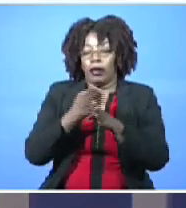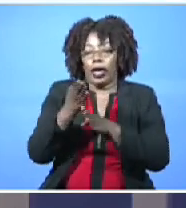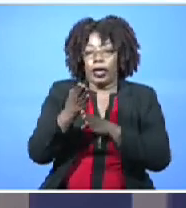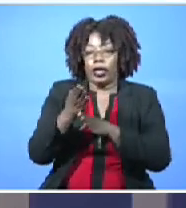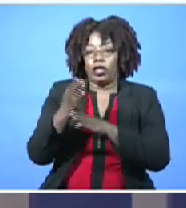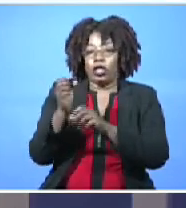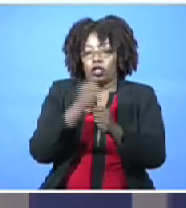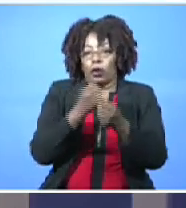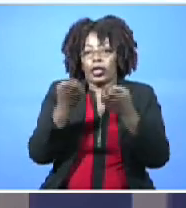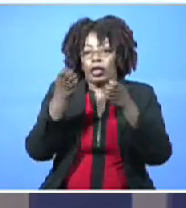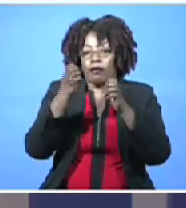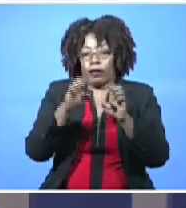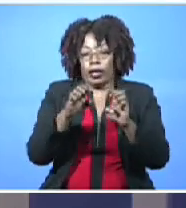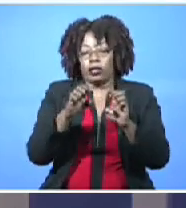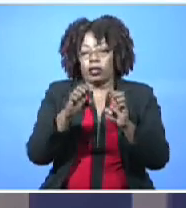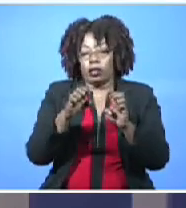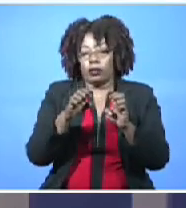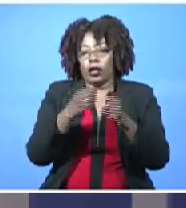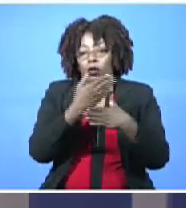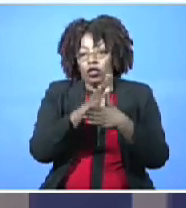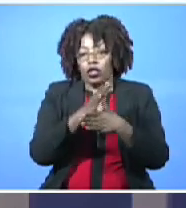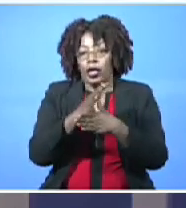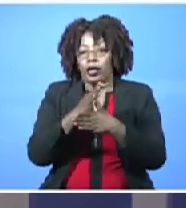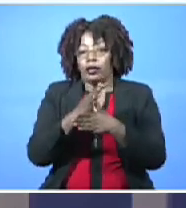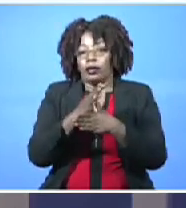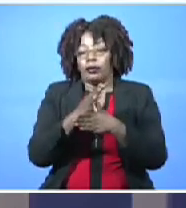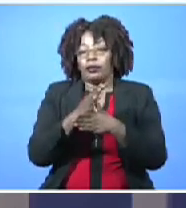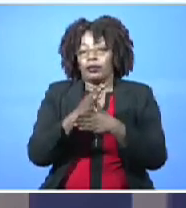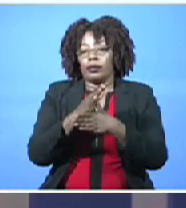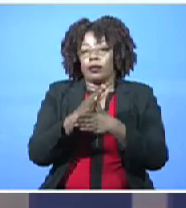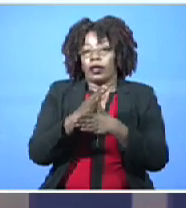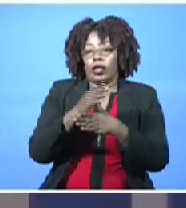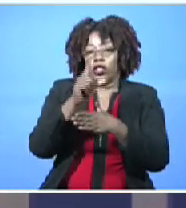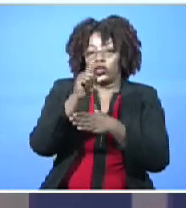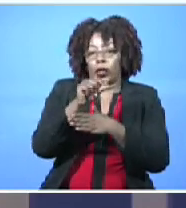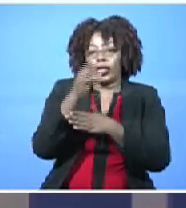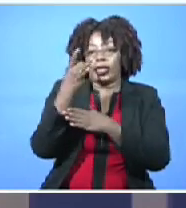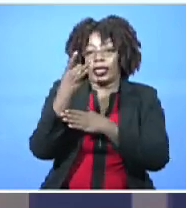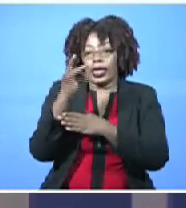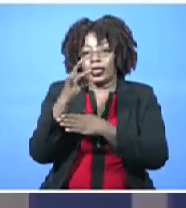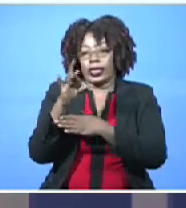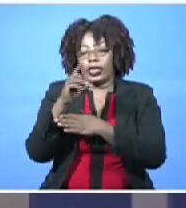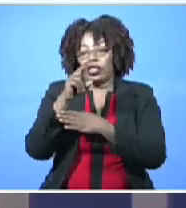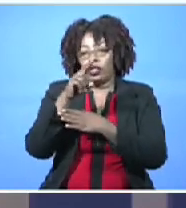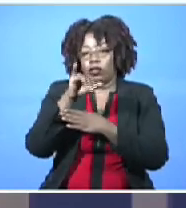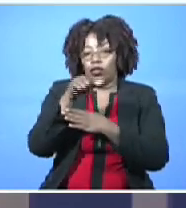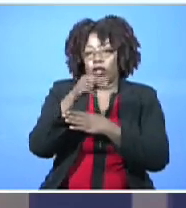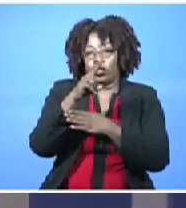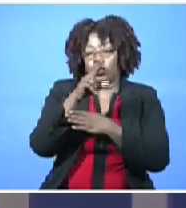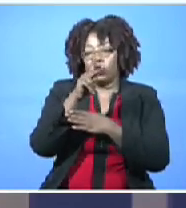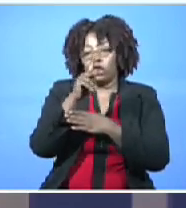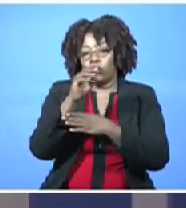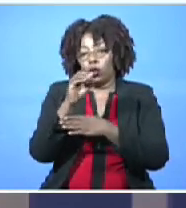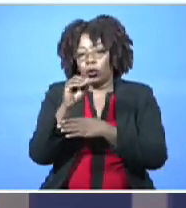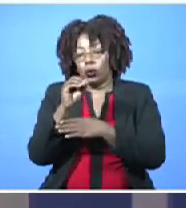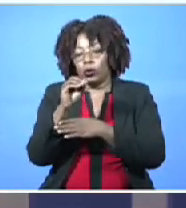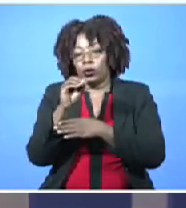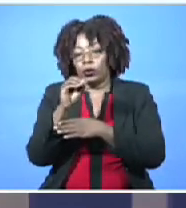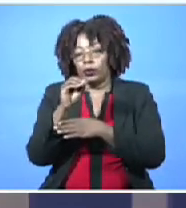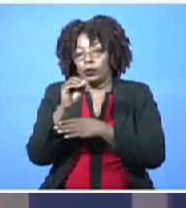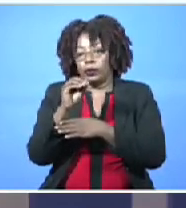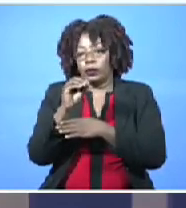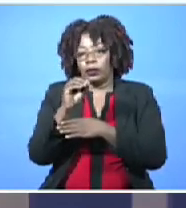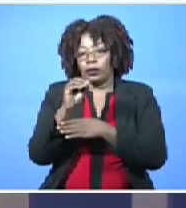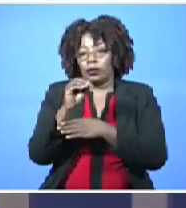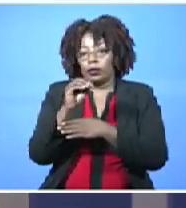event. It was revealed yesterday that the 242 will be the home of the 2018 Judo World Junior Championships in October. A